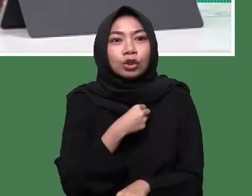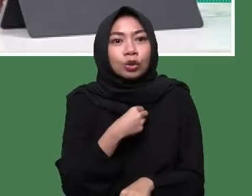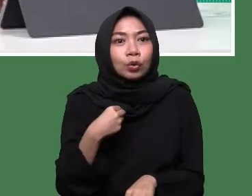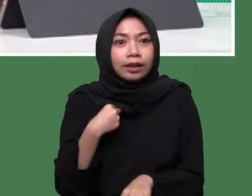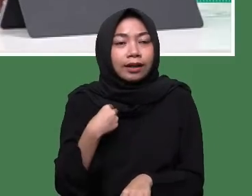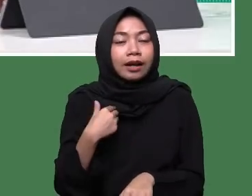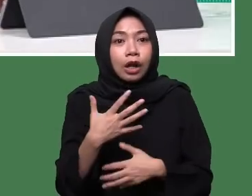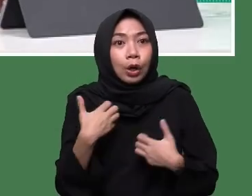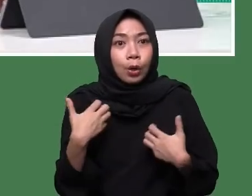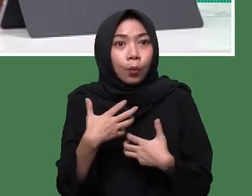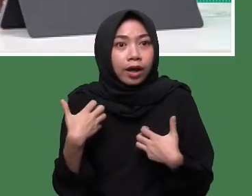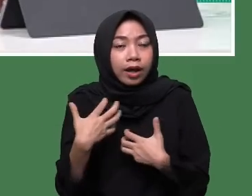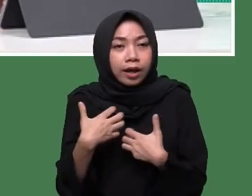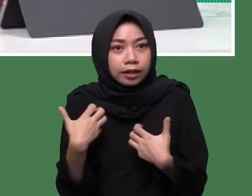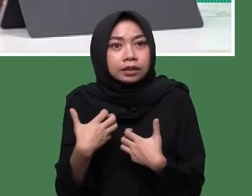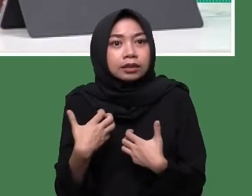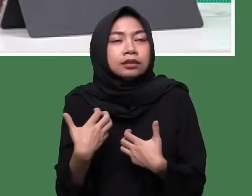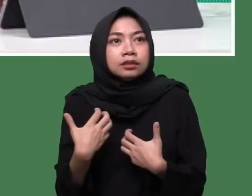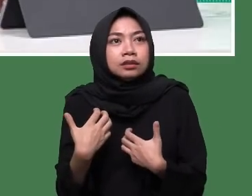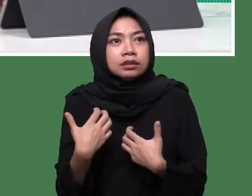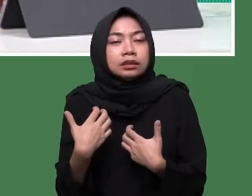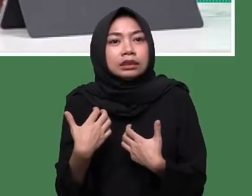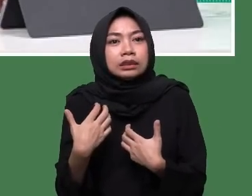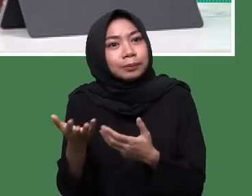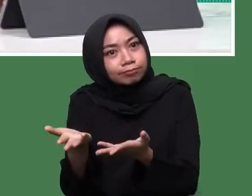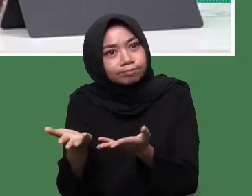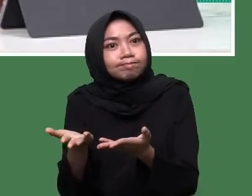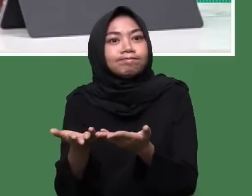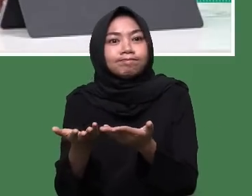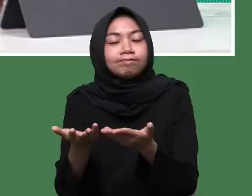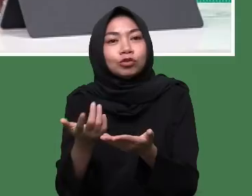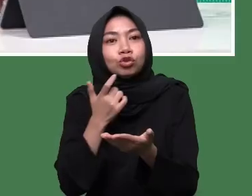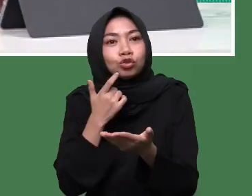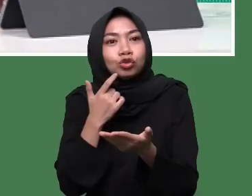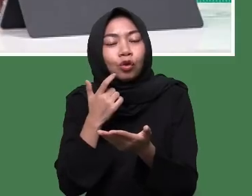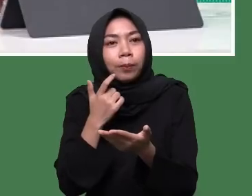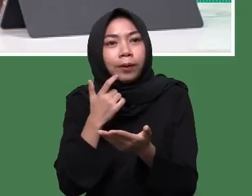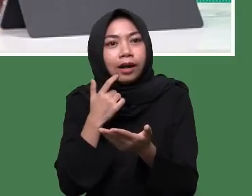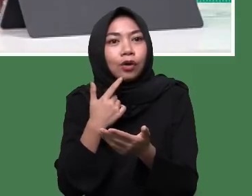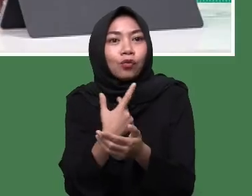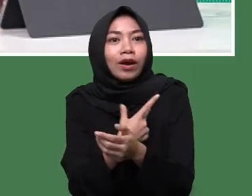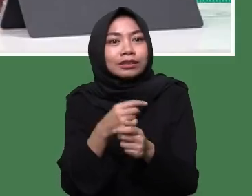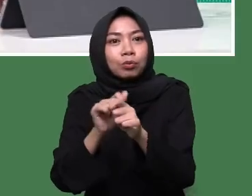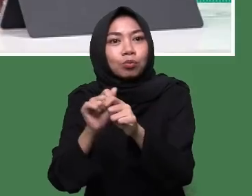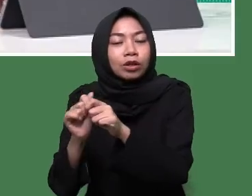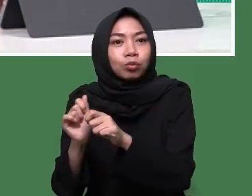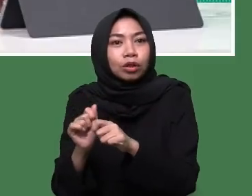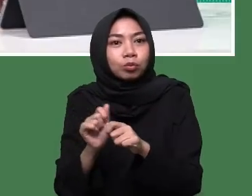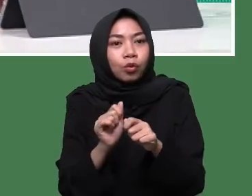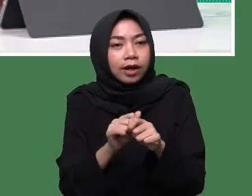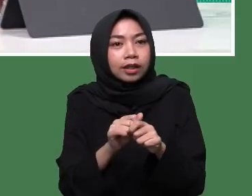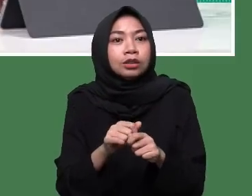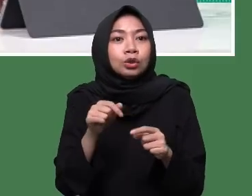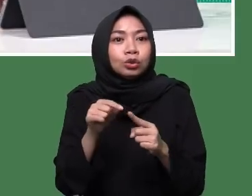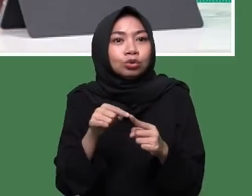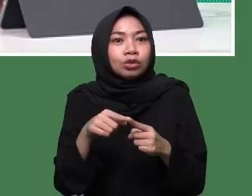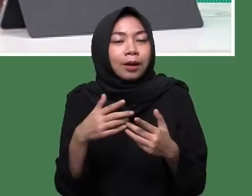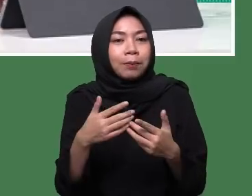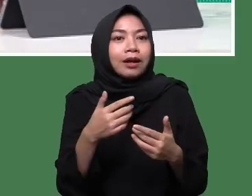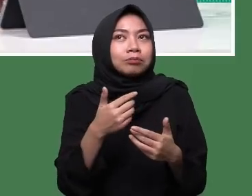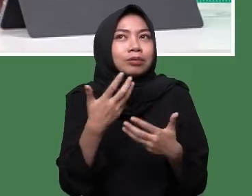government pharma like Pusvetma, to develop or to have their own vaccines. And hopefully,